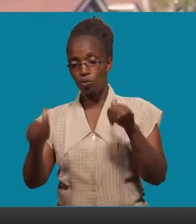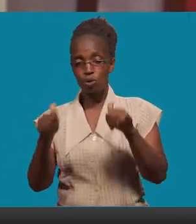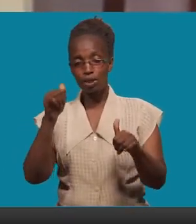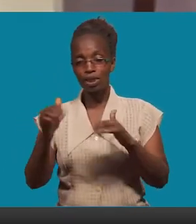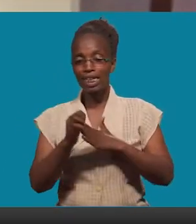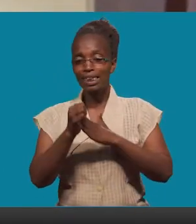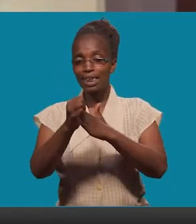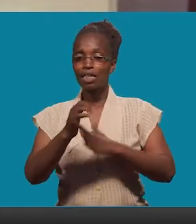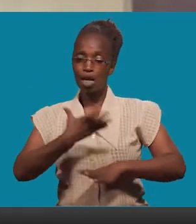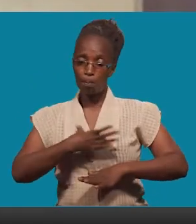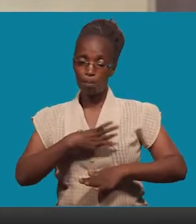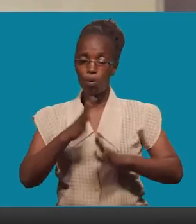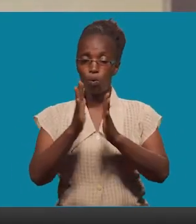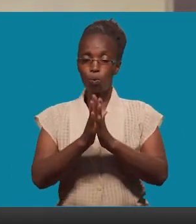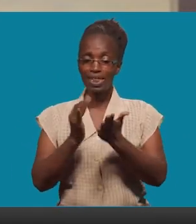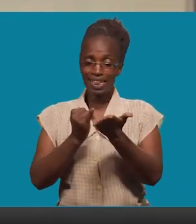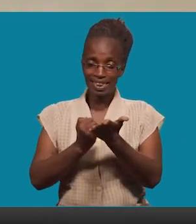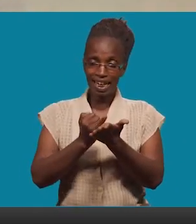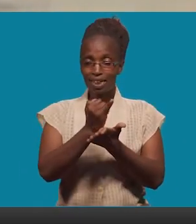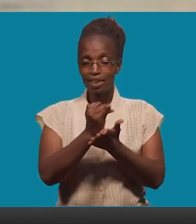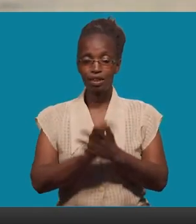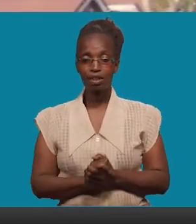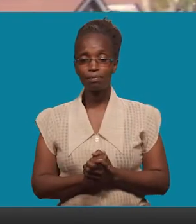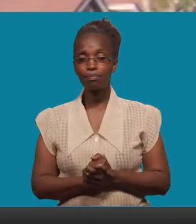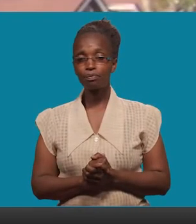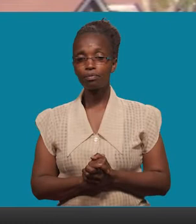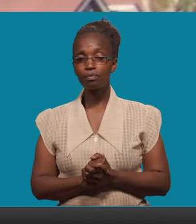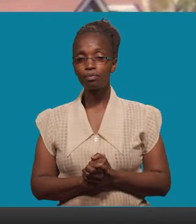the people with integrity, and I want to say that